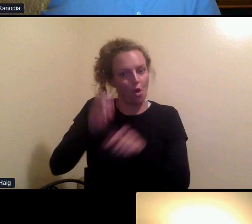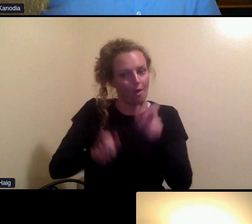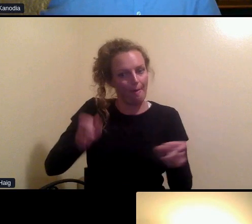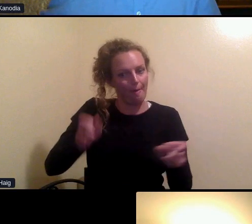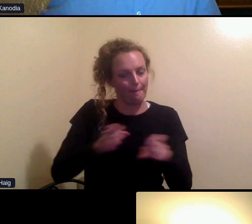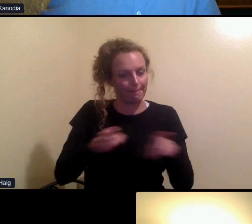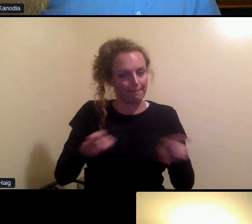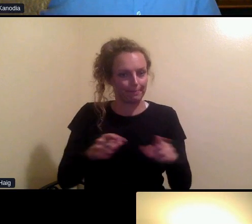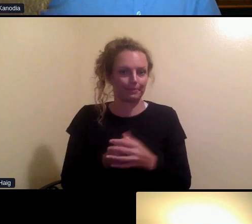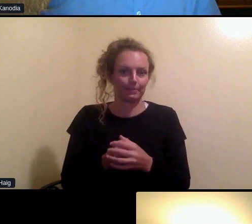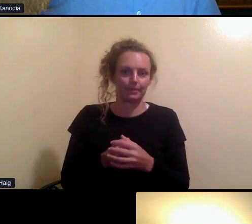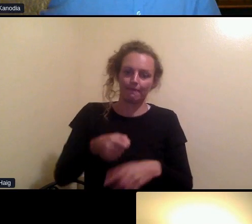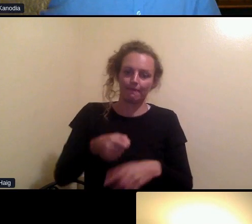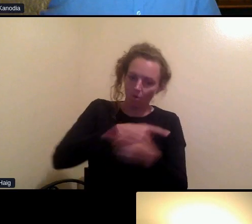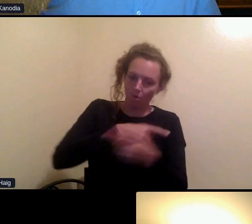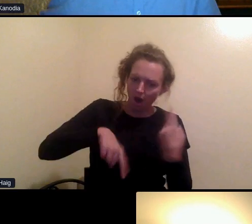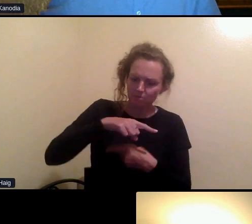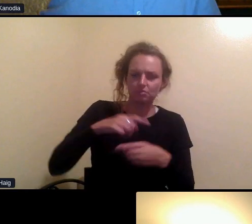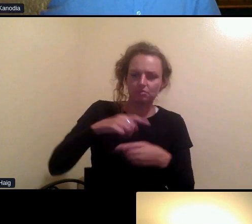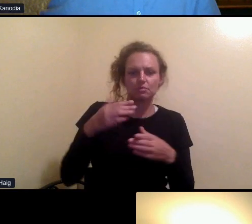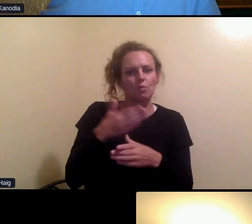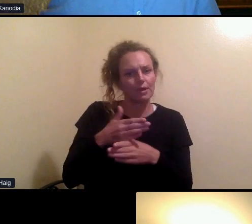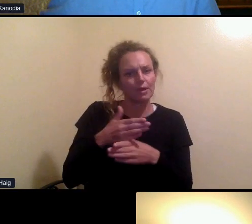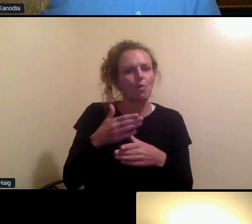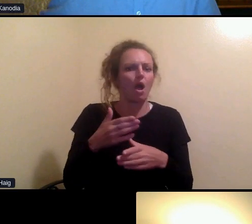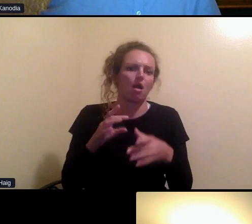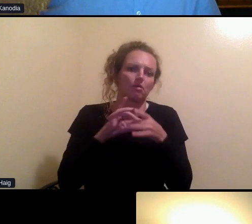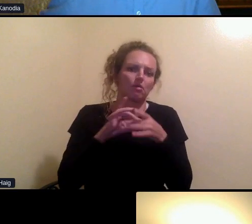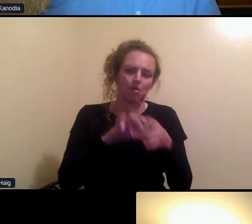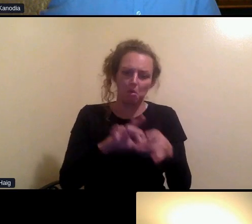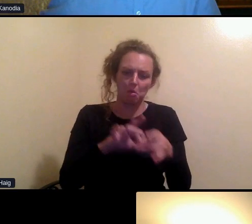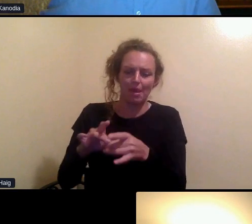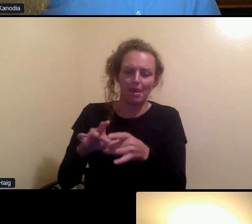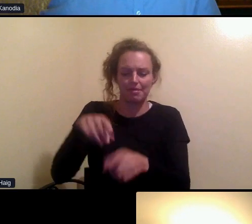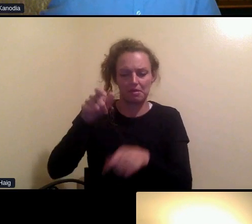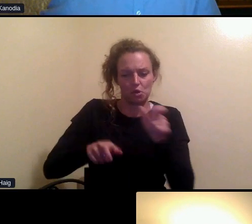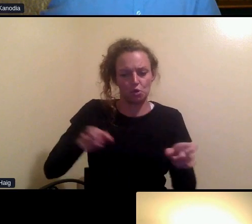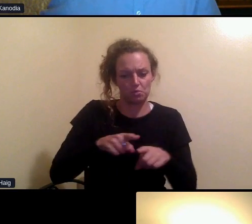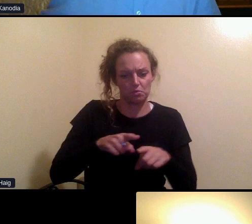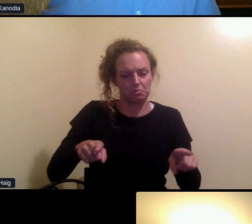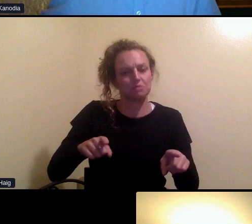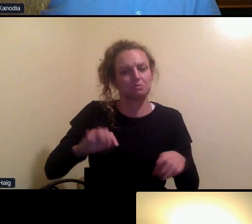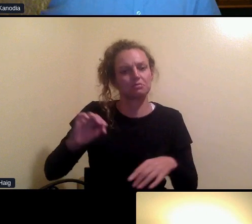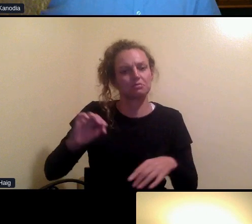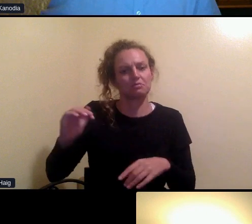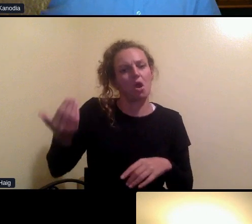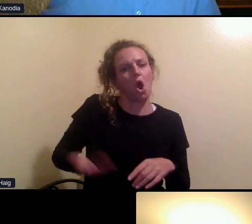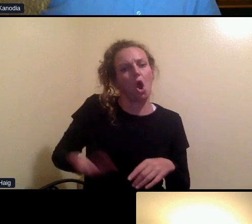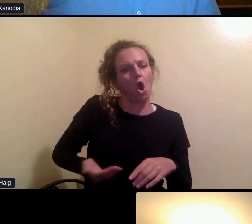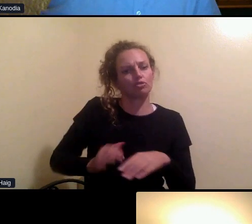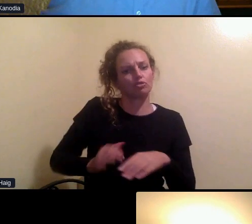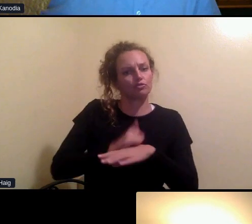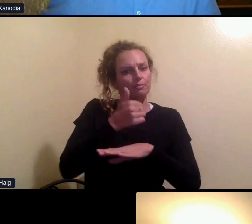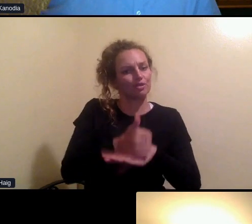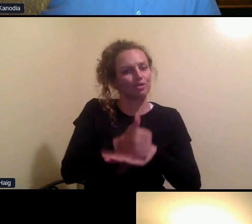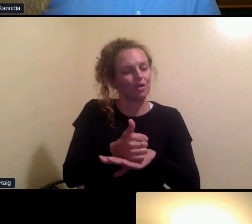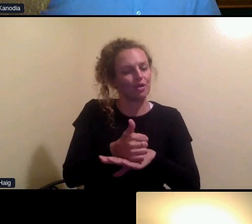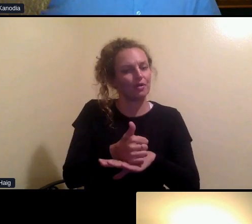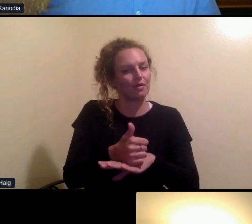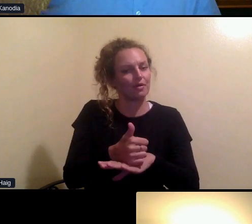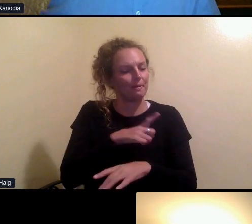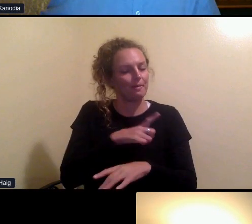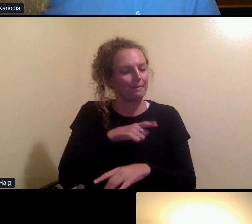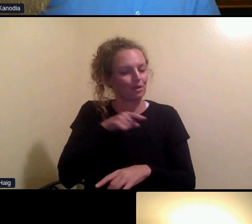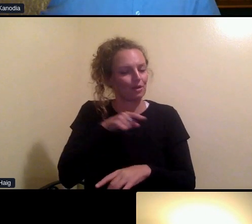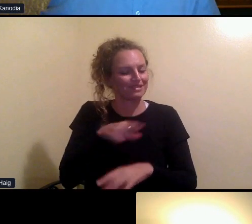work with entrepreneurs and the reason we work with innovators is because there is this notion that in this space, you cannot run